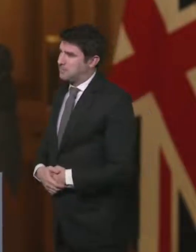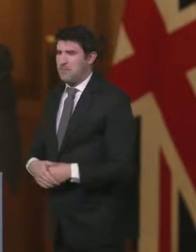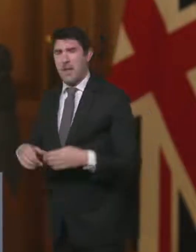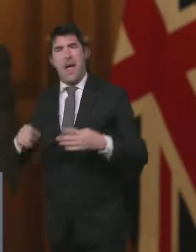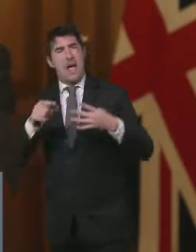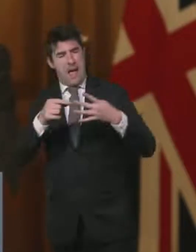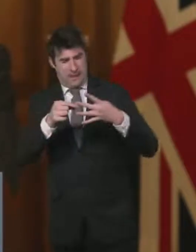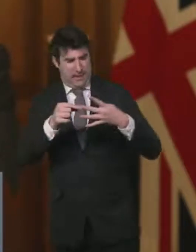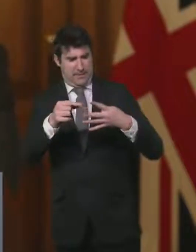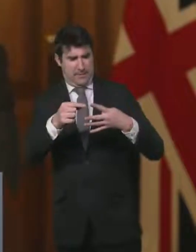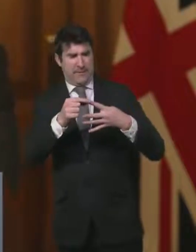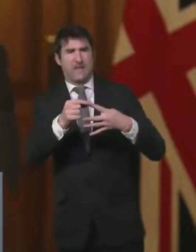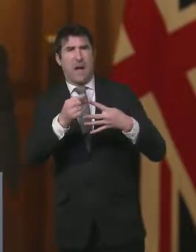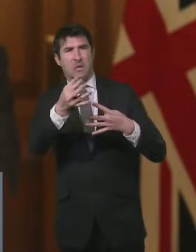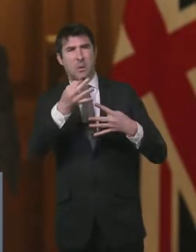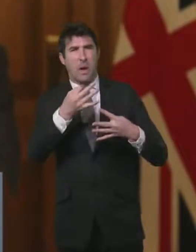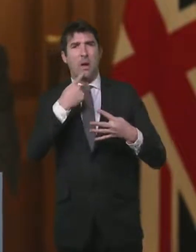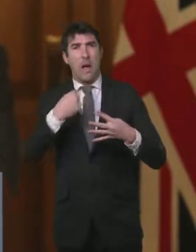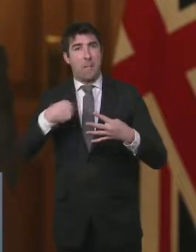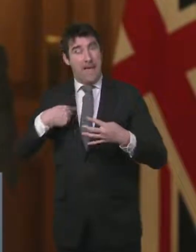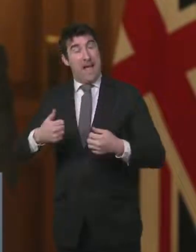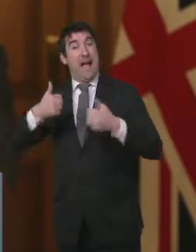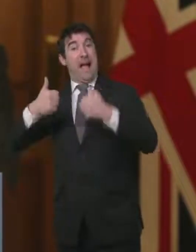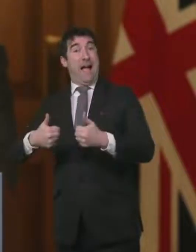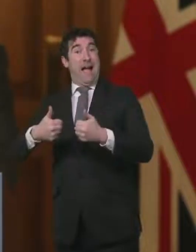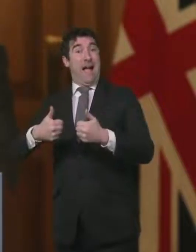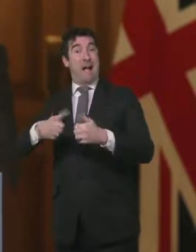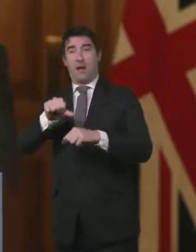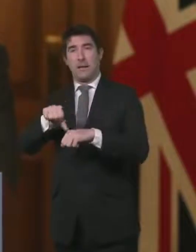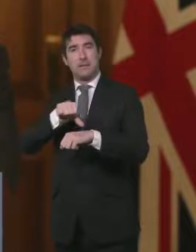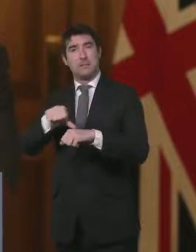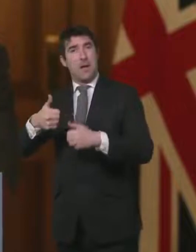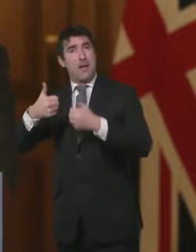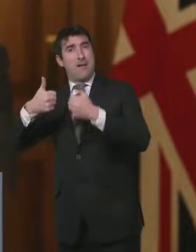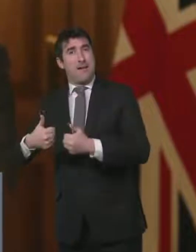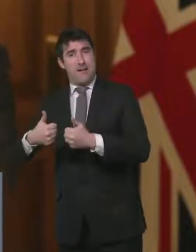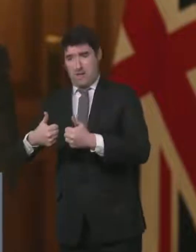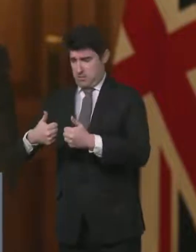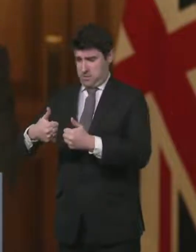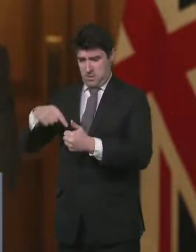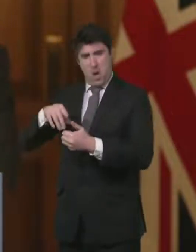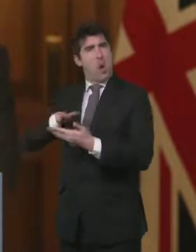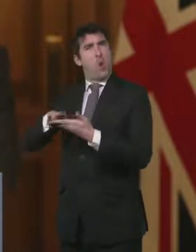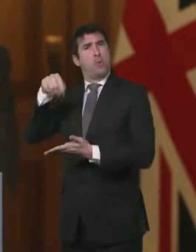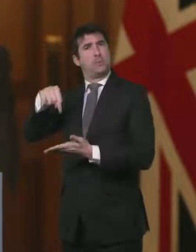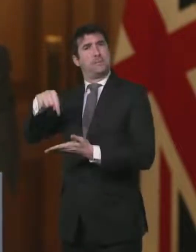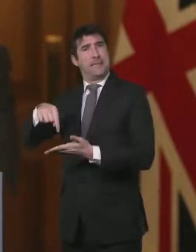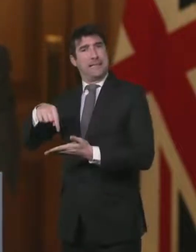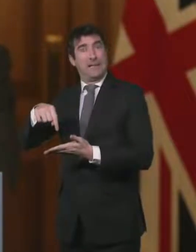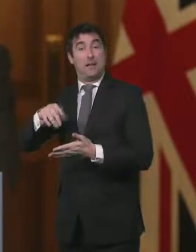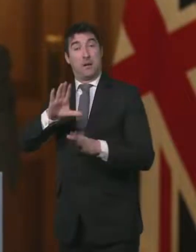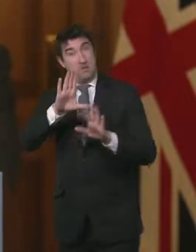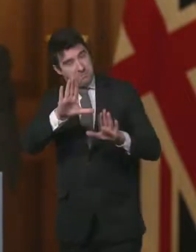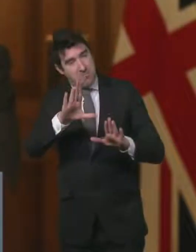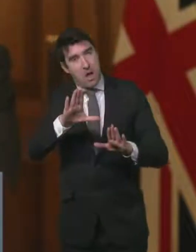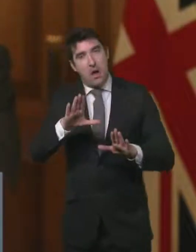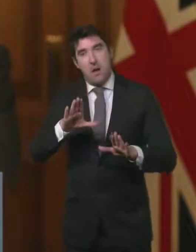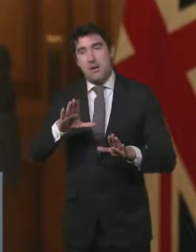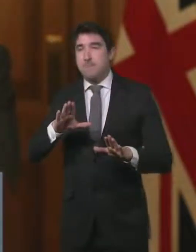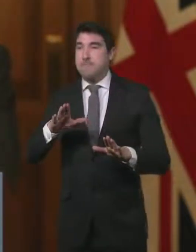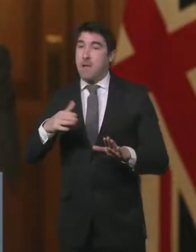in the spring? Well, if we're right, if the